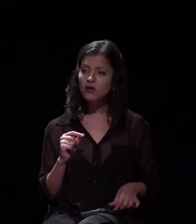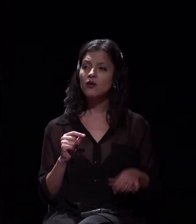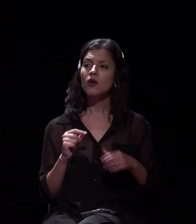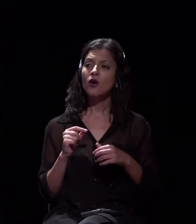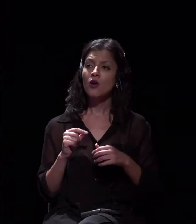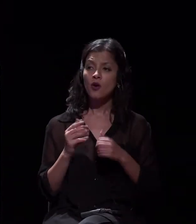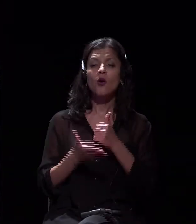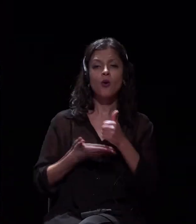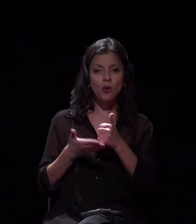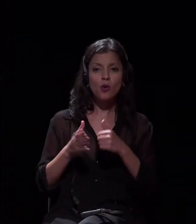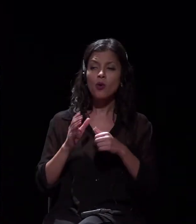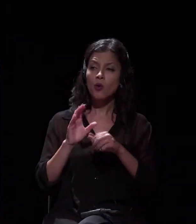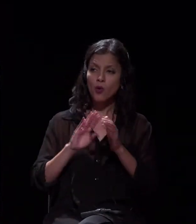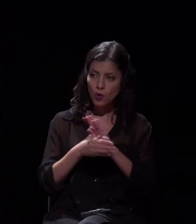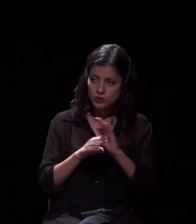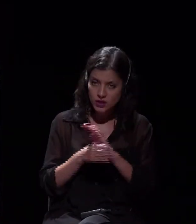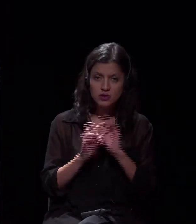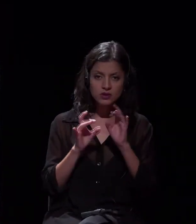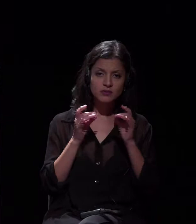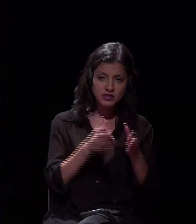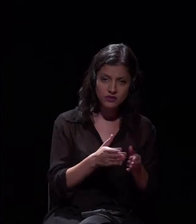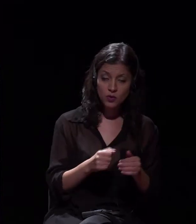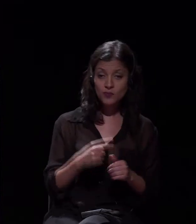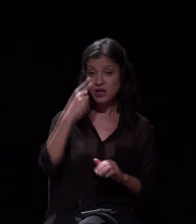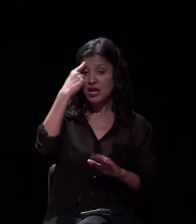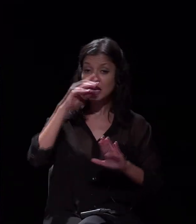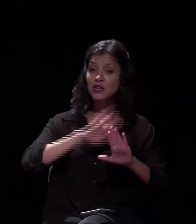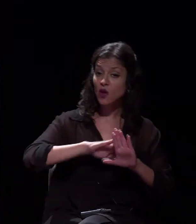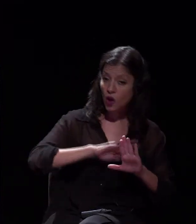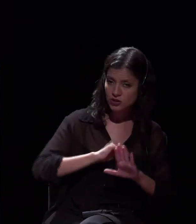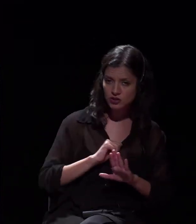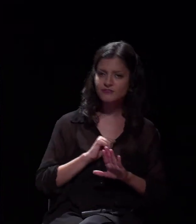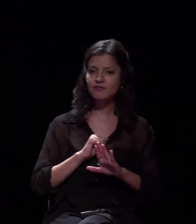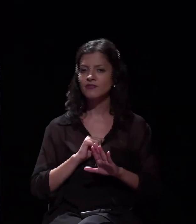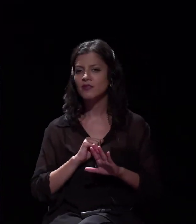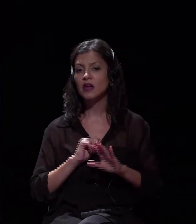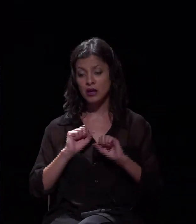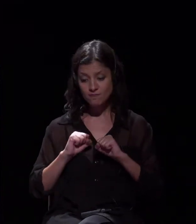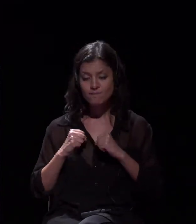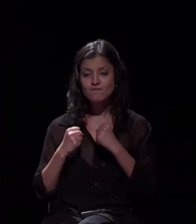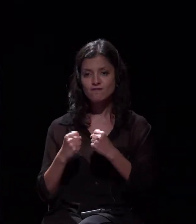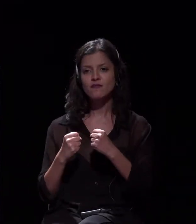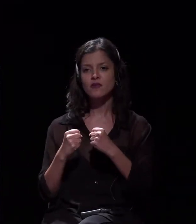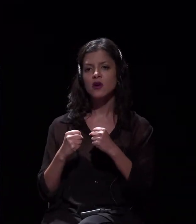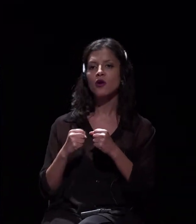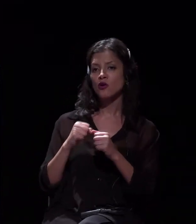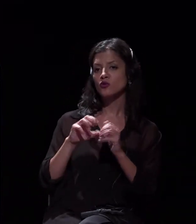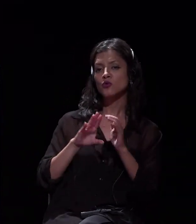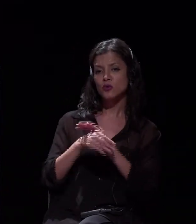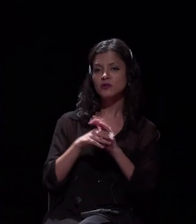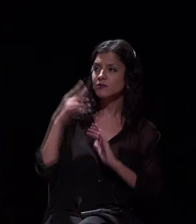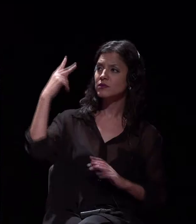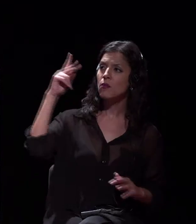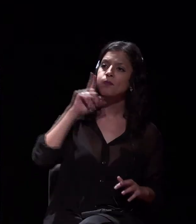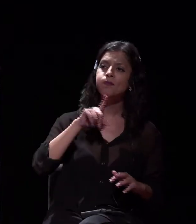context-specific, disengaged from the tautological imperatives of American conceptualism, and in its invocation of